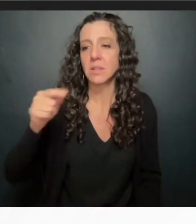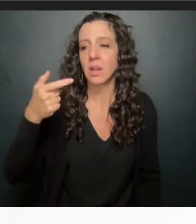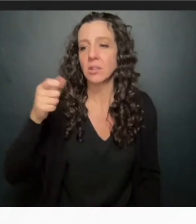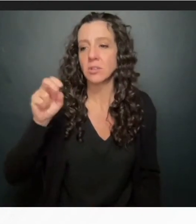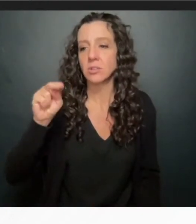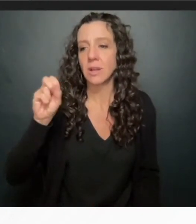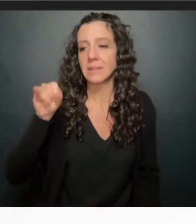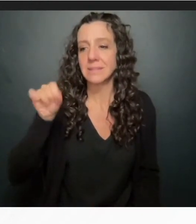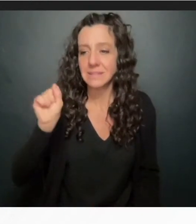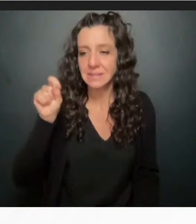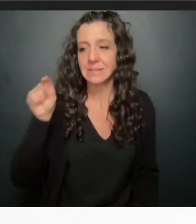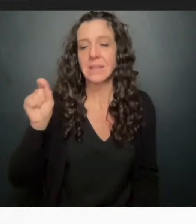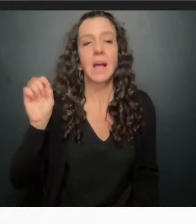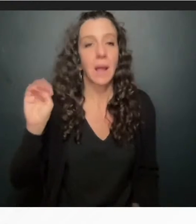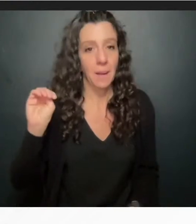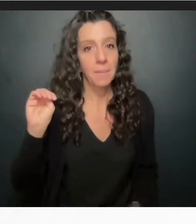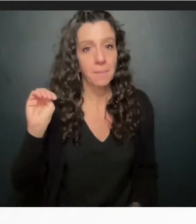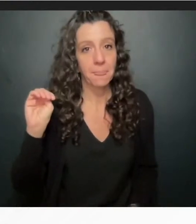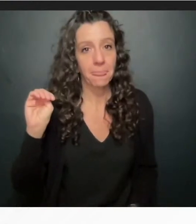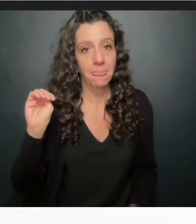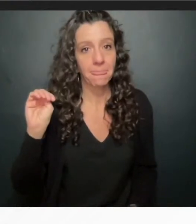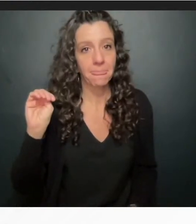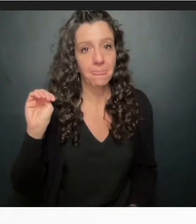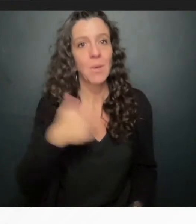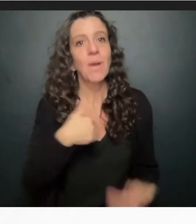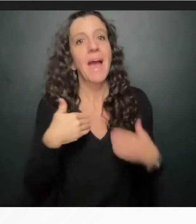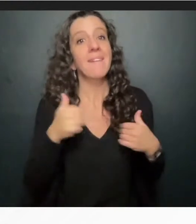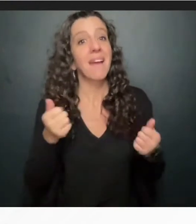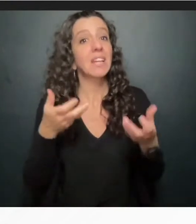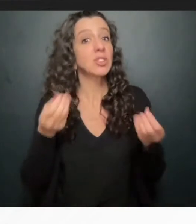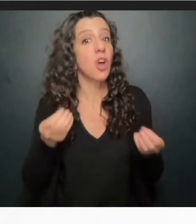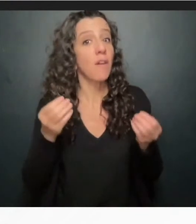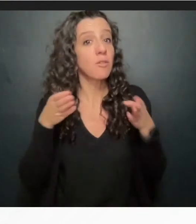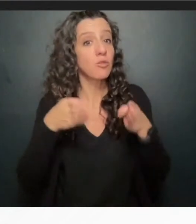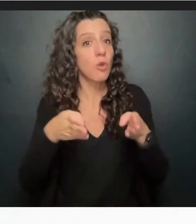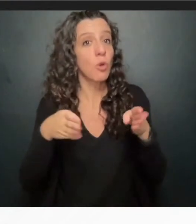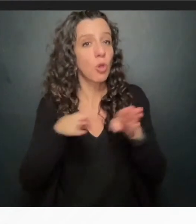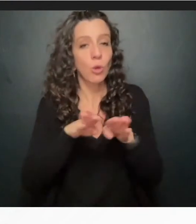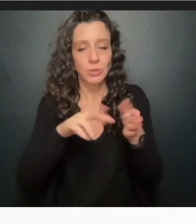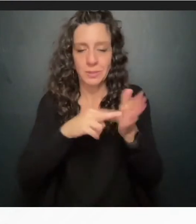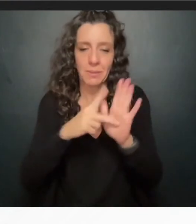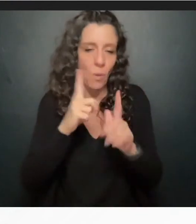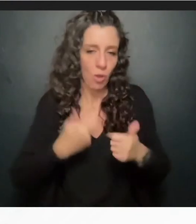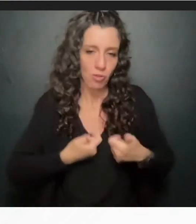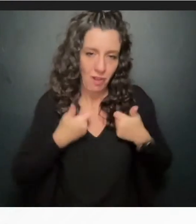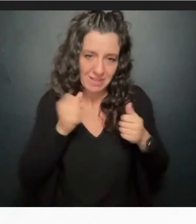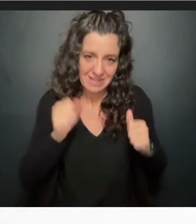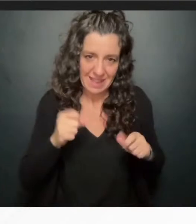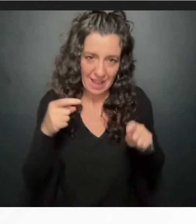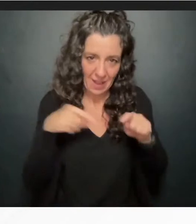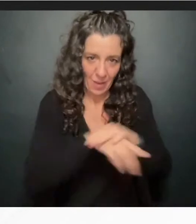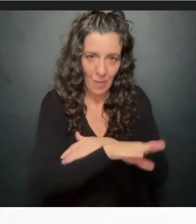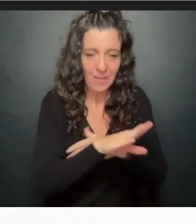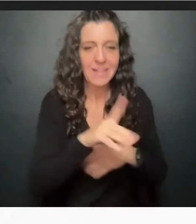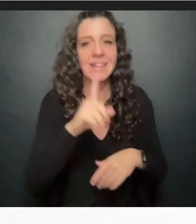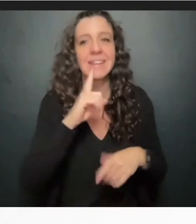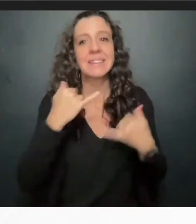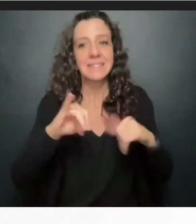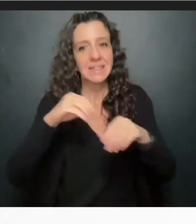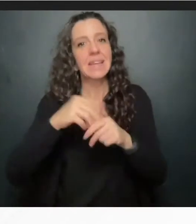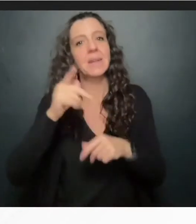protect.genesis.com. A soft road closure, meaning residents only, remains in effect along Pacific Coast